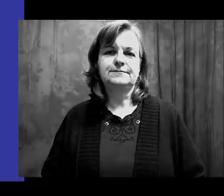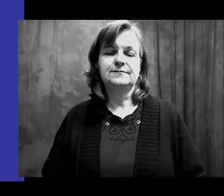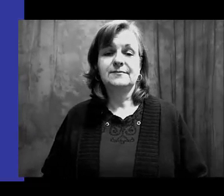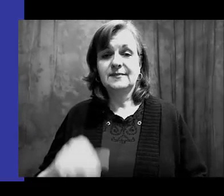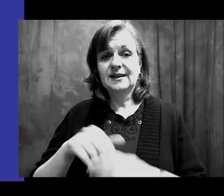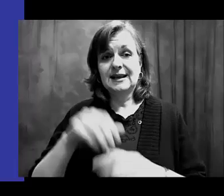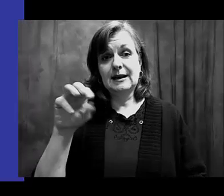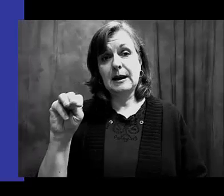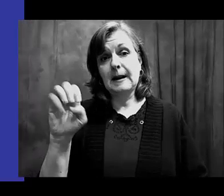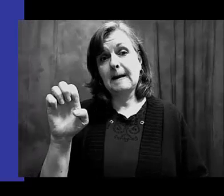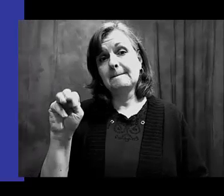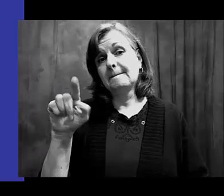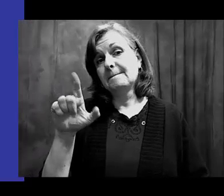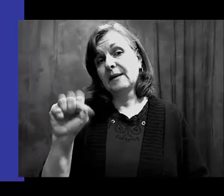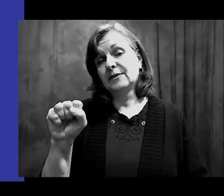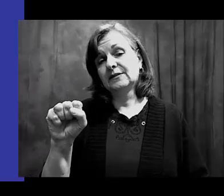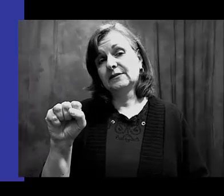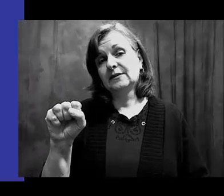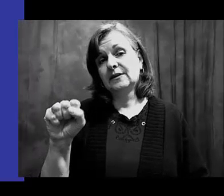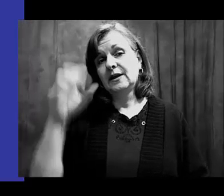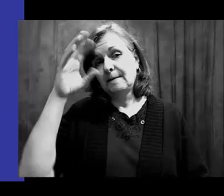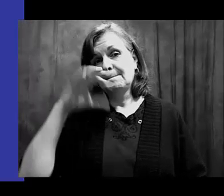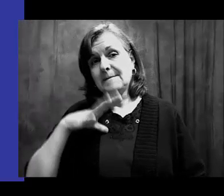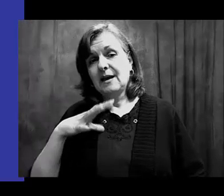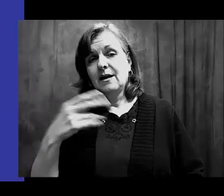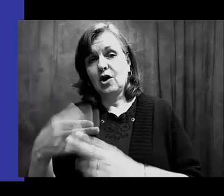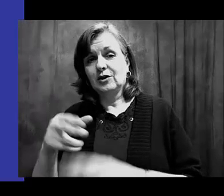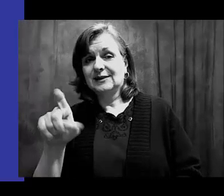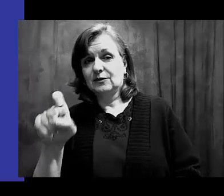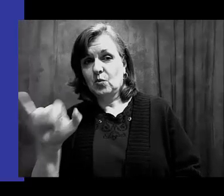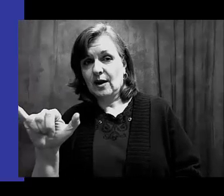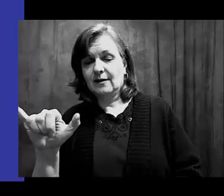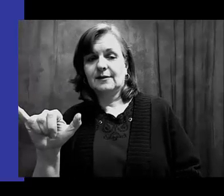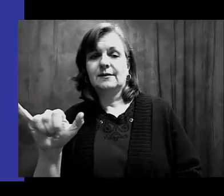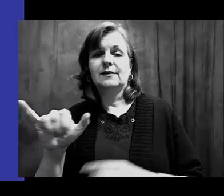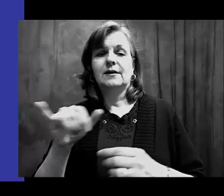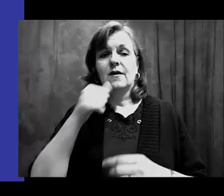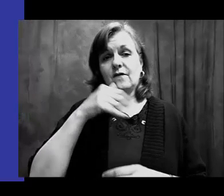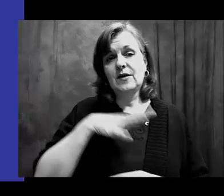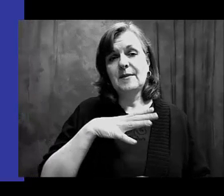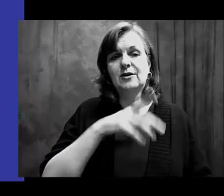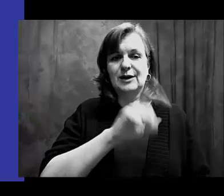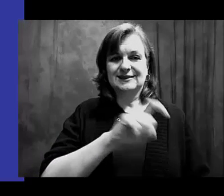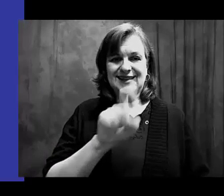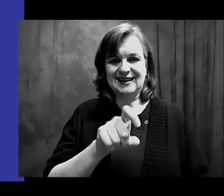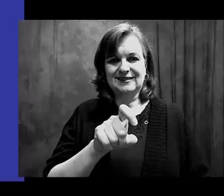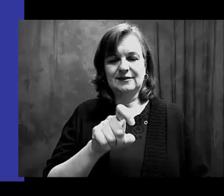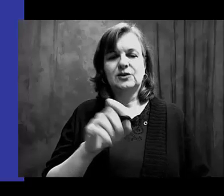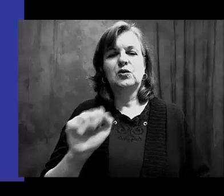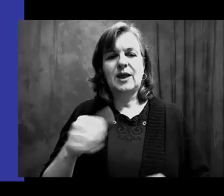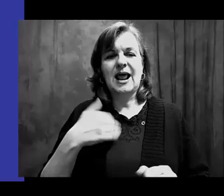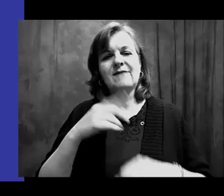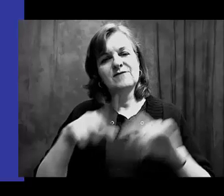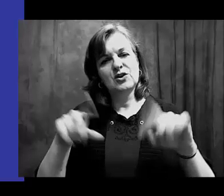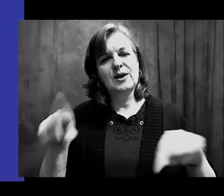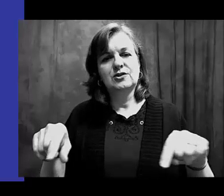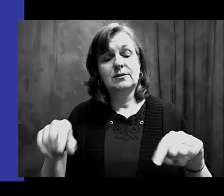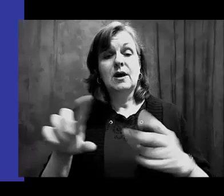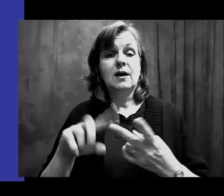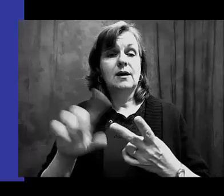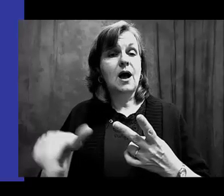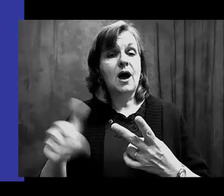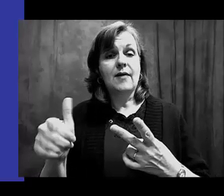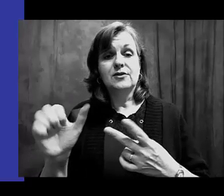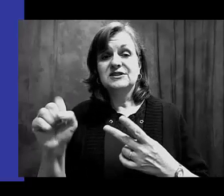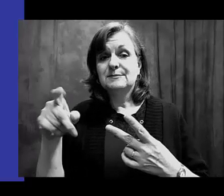look at XY. In females, we look at XX. There can be variations on this. In other species, they don't have